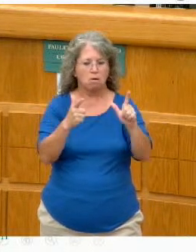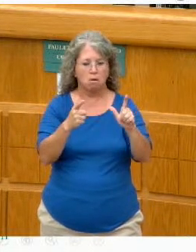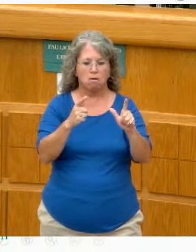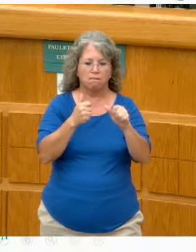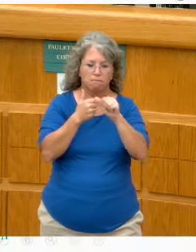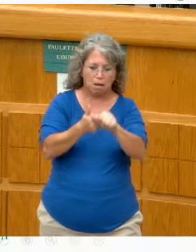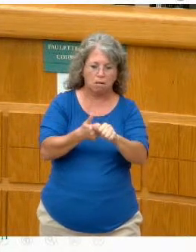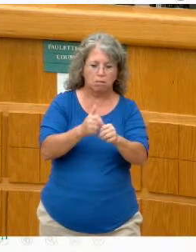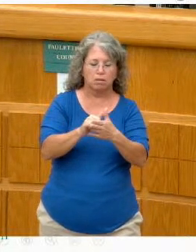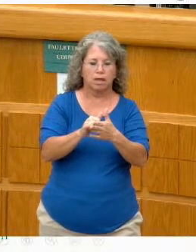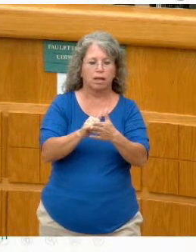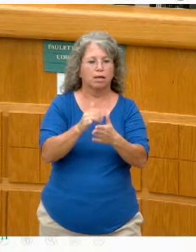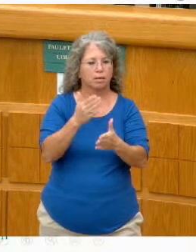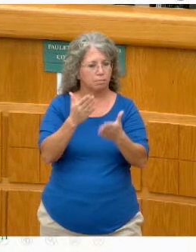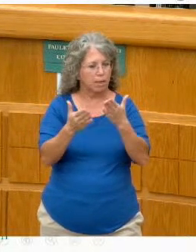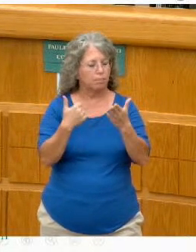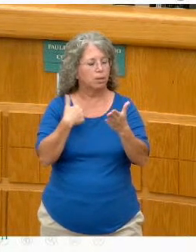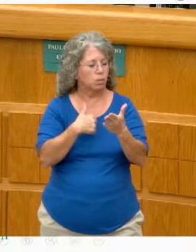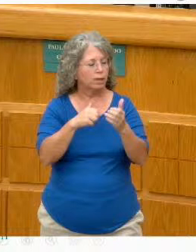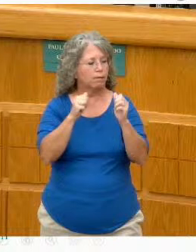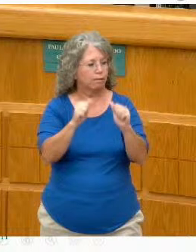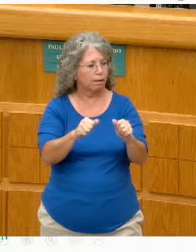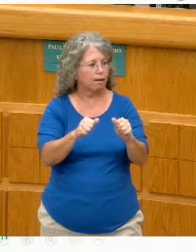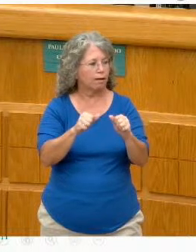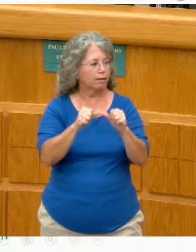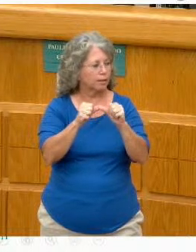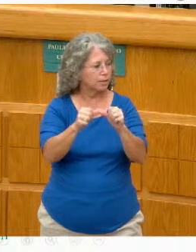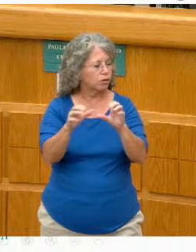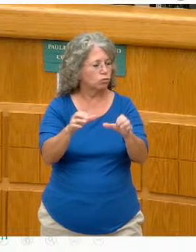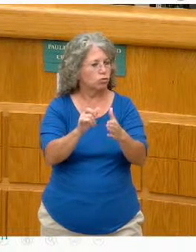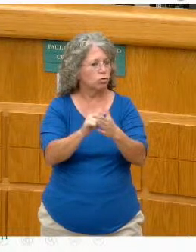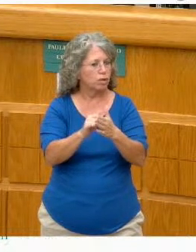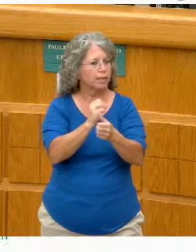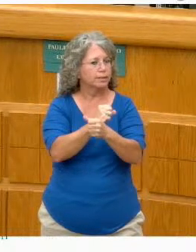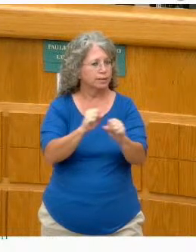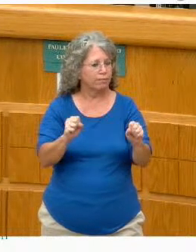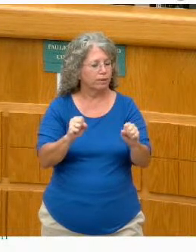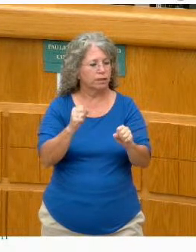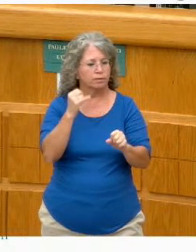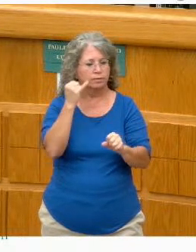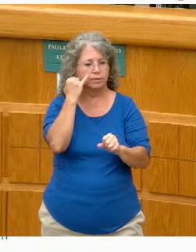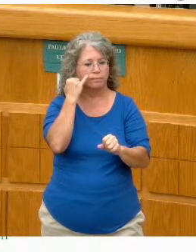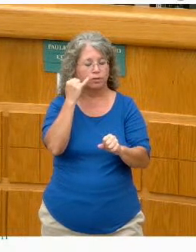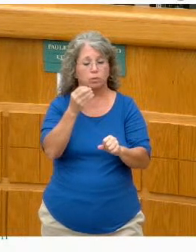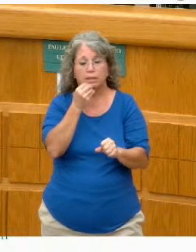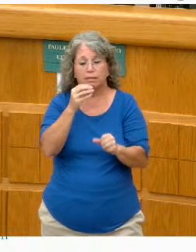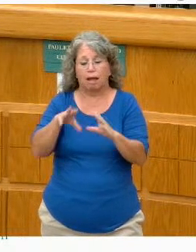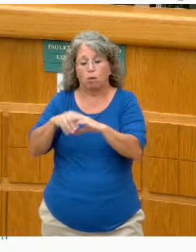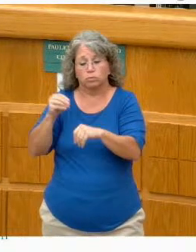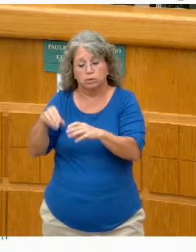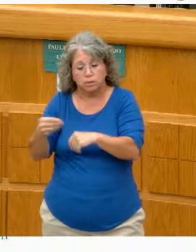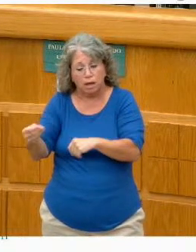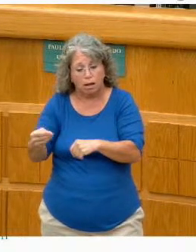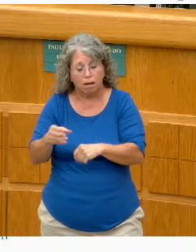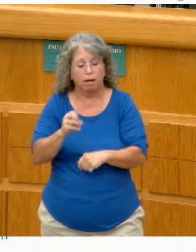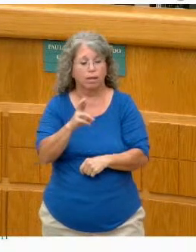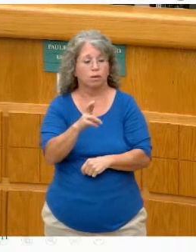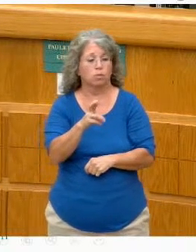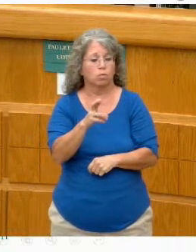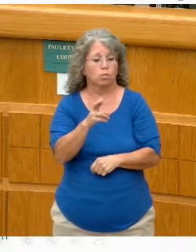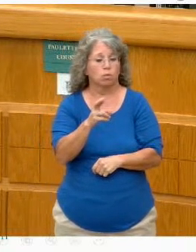safely. If you're outside, if you're getting takeout, it's much more likely that you're not going to transmit or contract